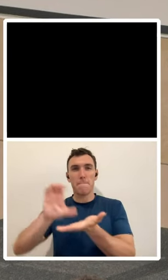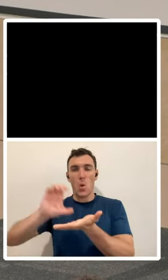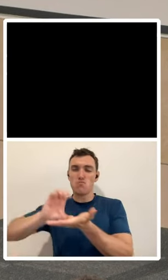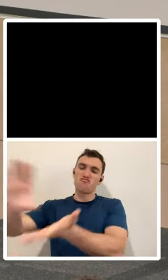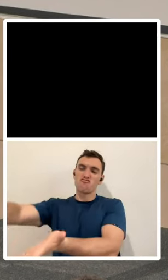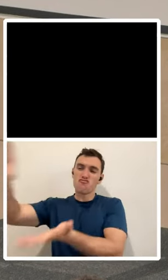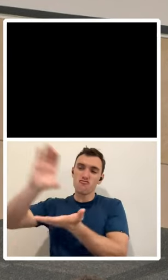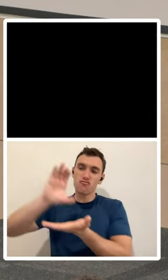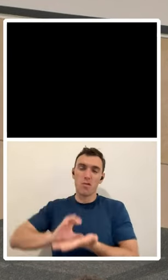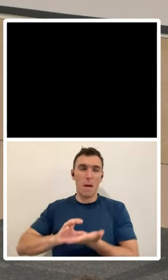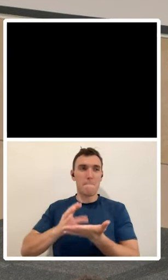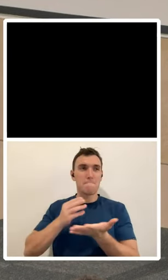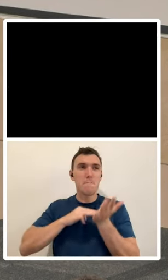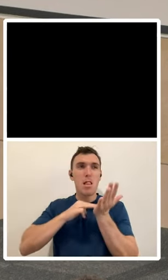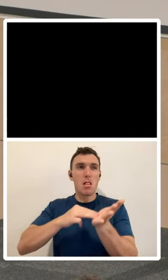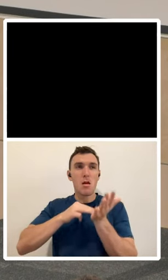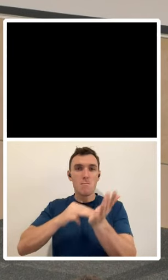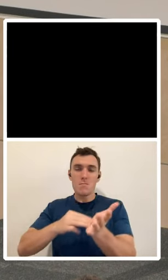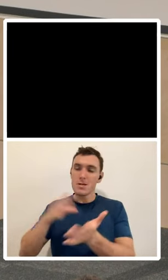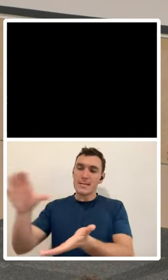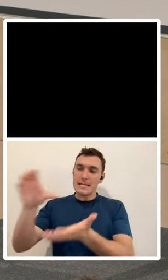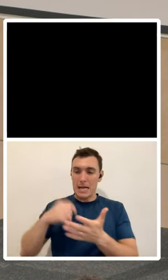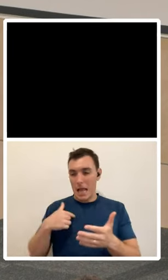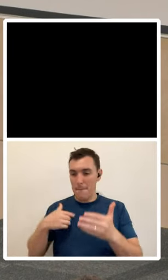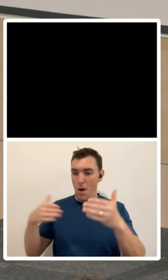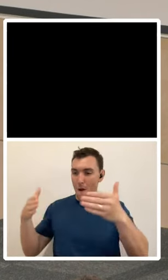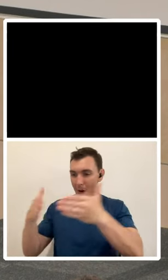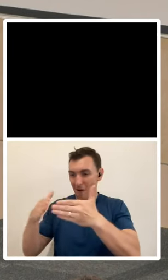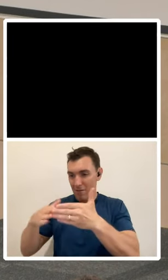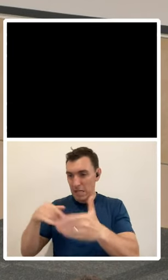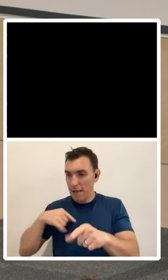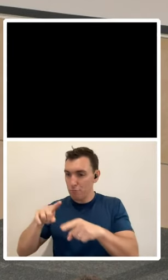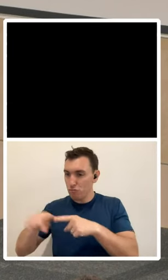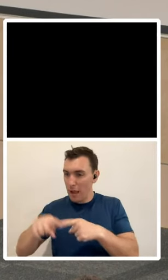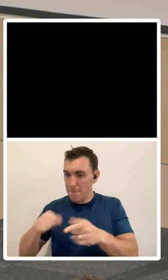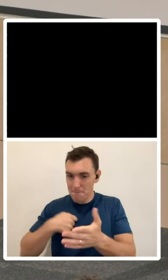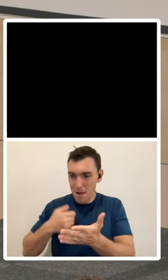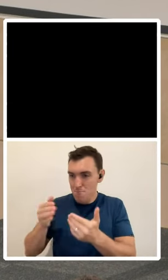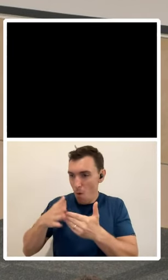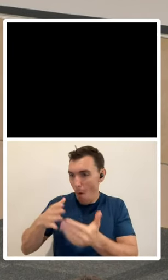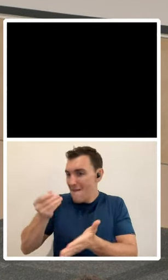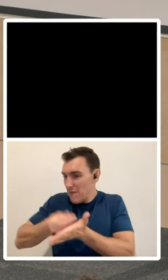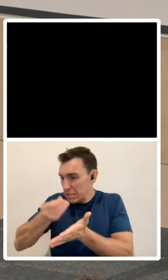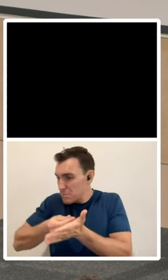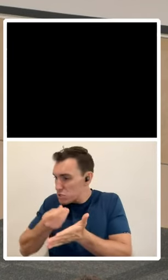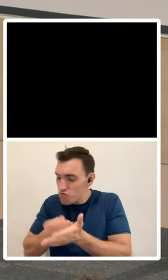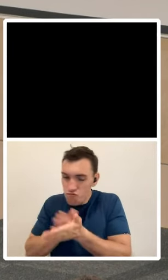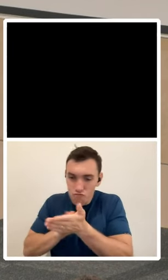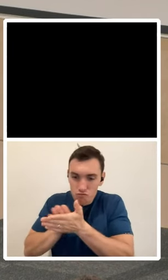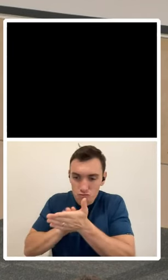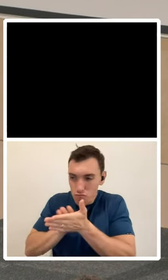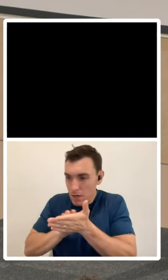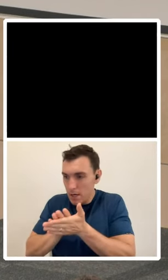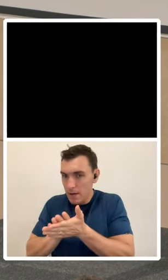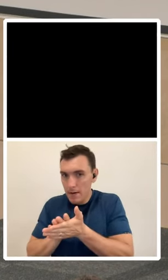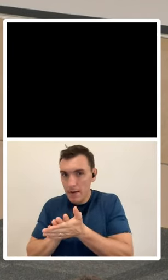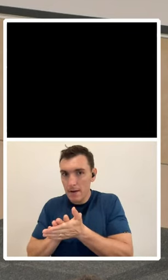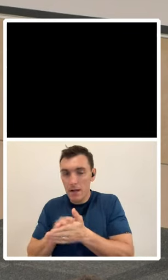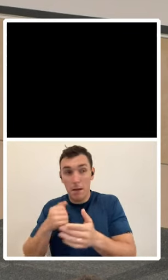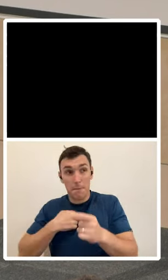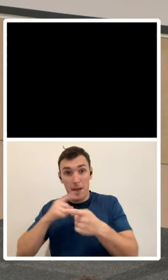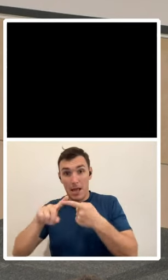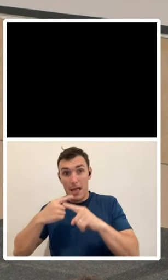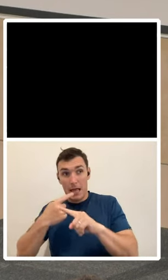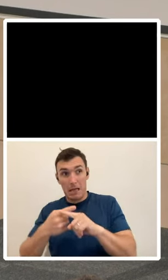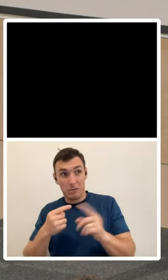front room in my little office, like, trying to do my investments. And she comes home, and I can see, as soon as she sees me, that she's, like, worried. And I'm already